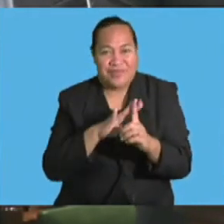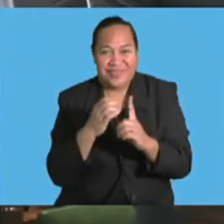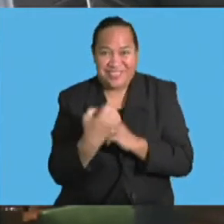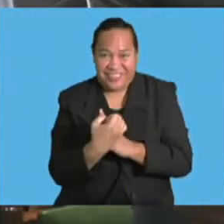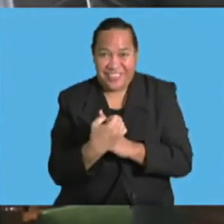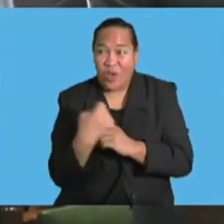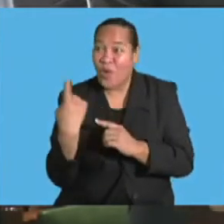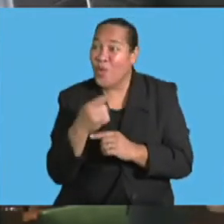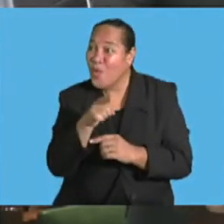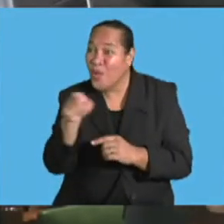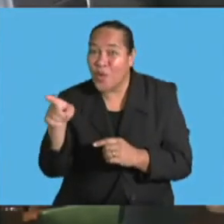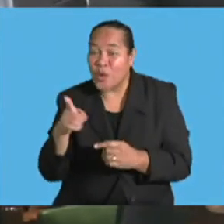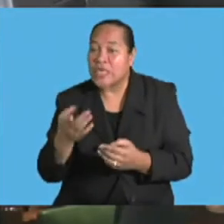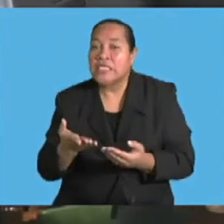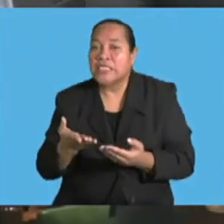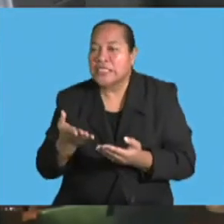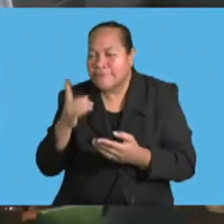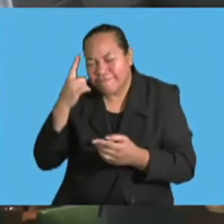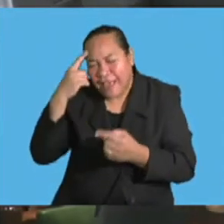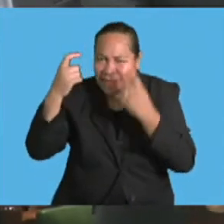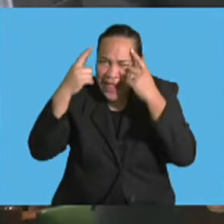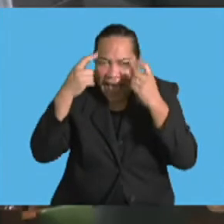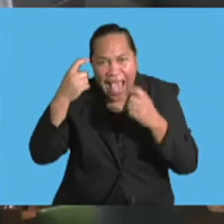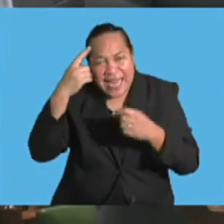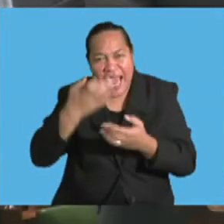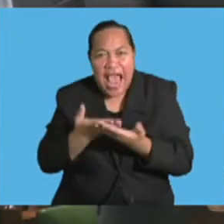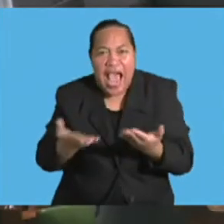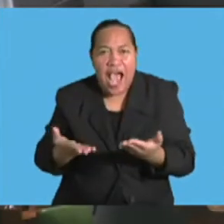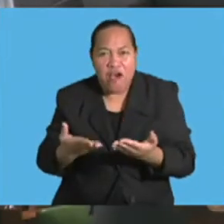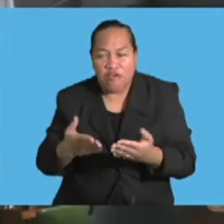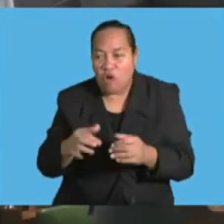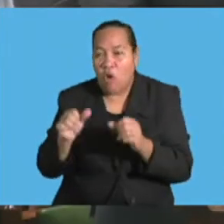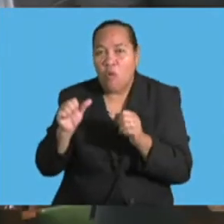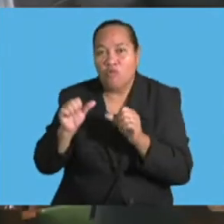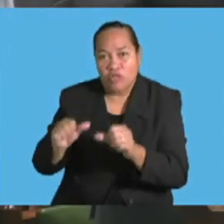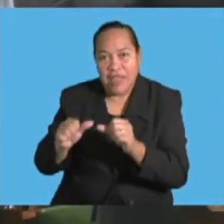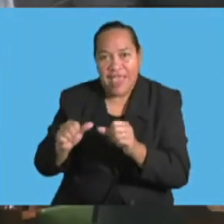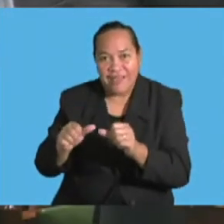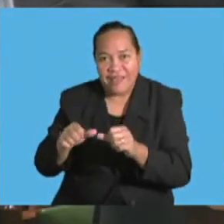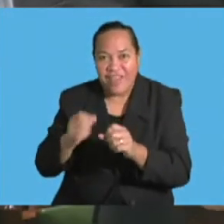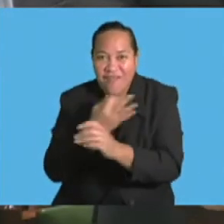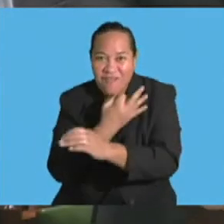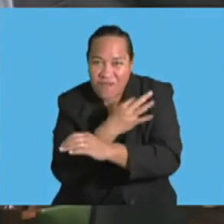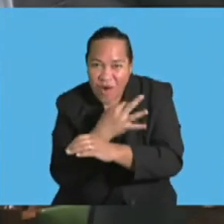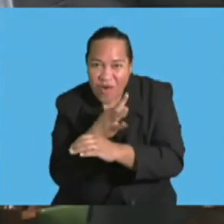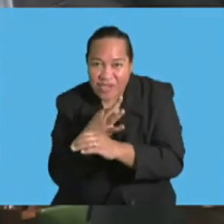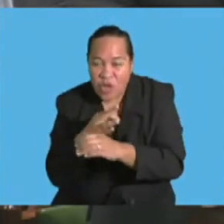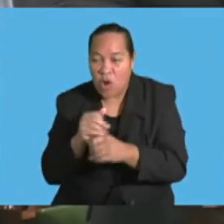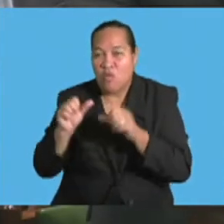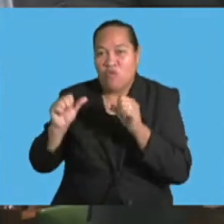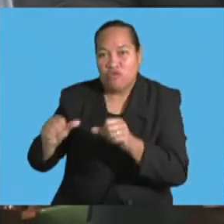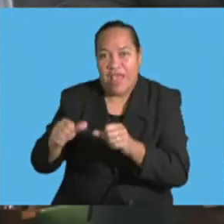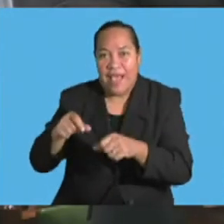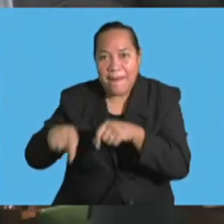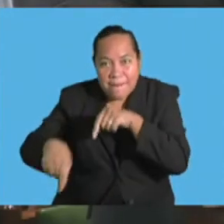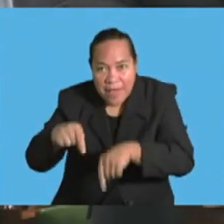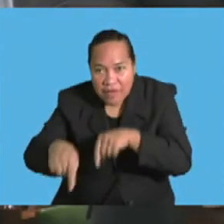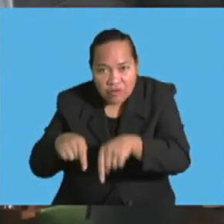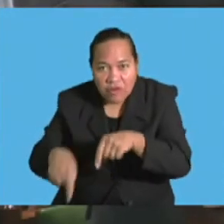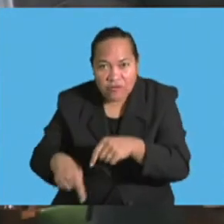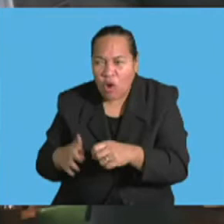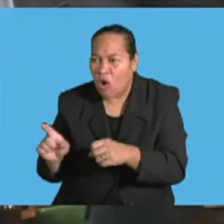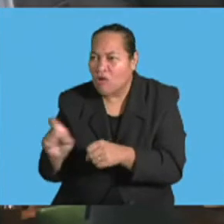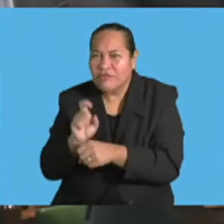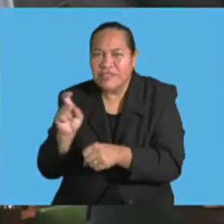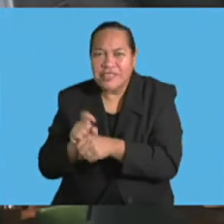who provide cleaner transport or protect forests and mangroves, and who will benefit from mechanisms in the Act that support this. It will